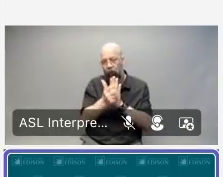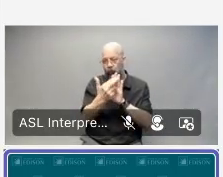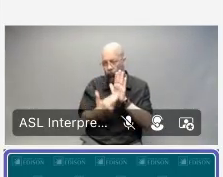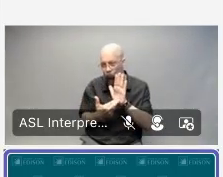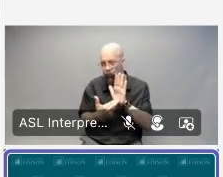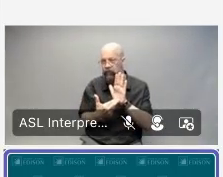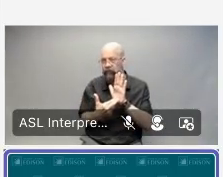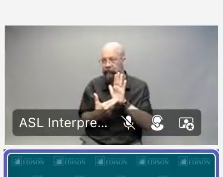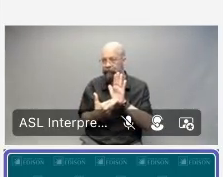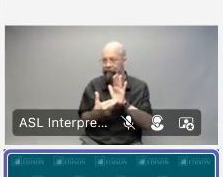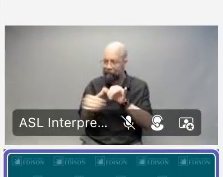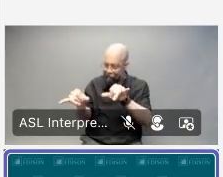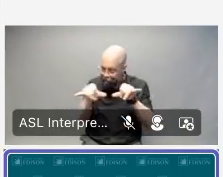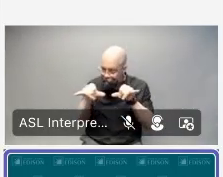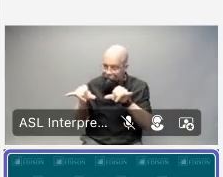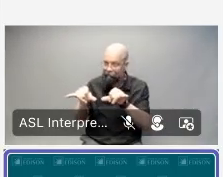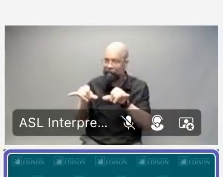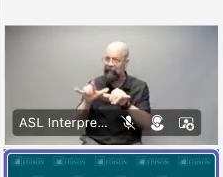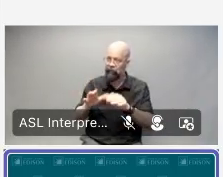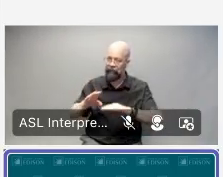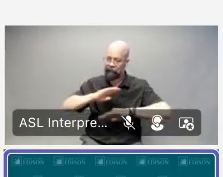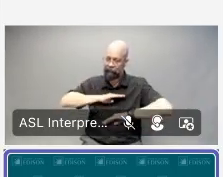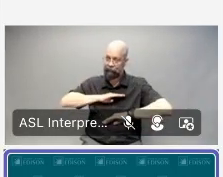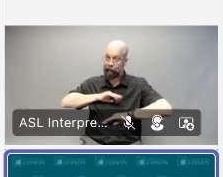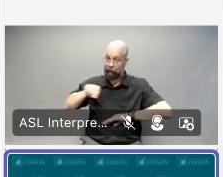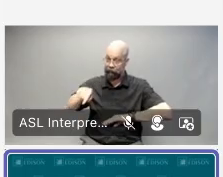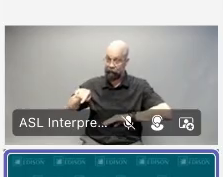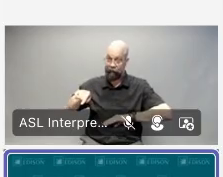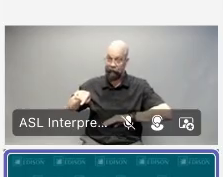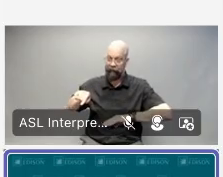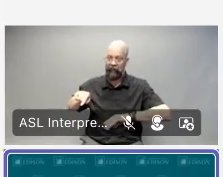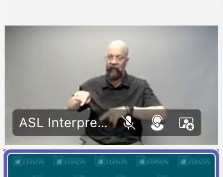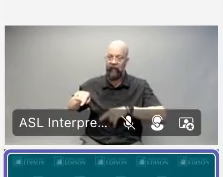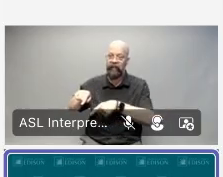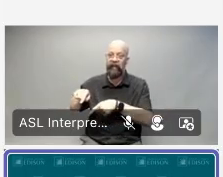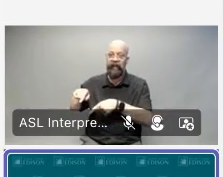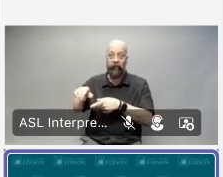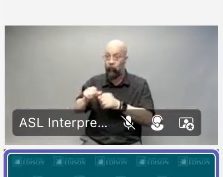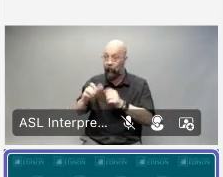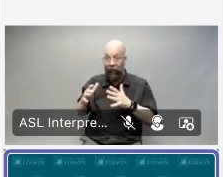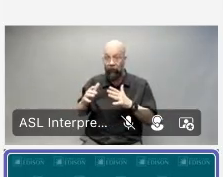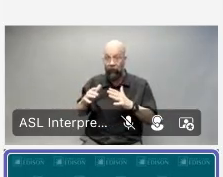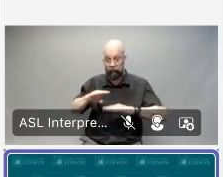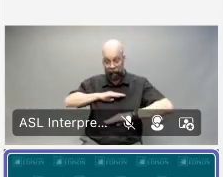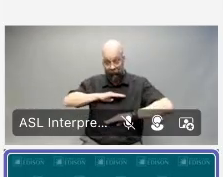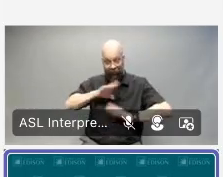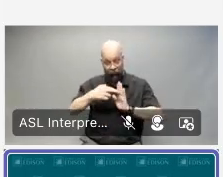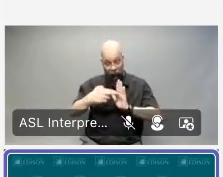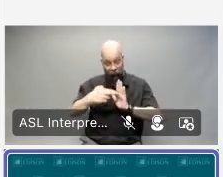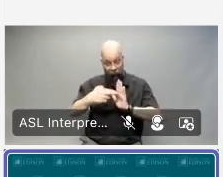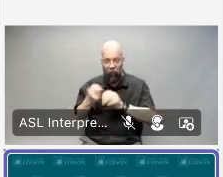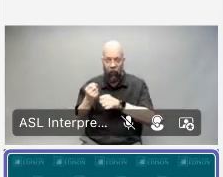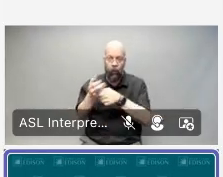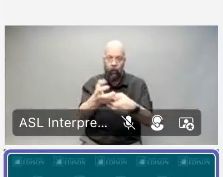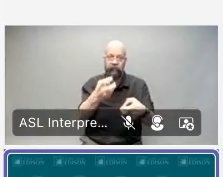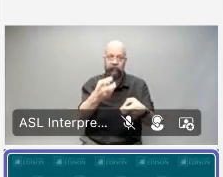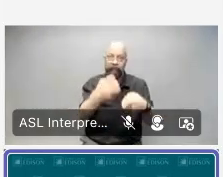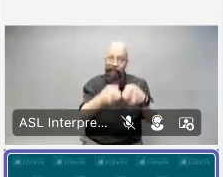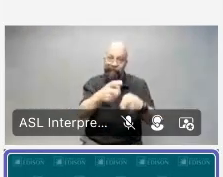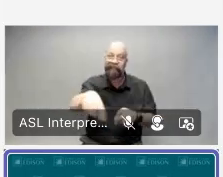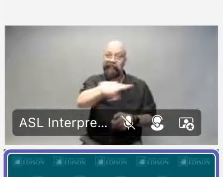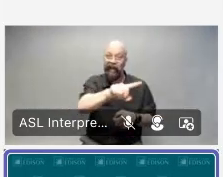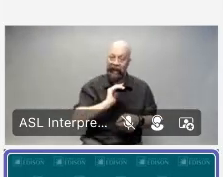to prevent backfeeding, which can create serious safety risks for utility crews that are working on power lines.